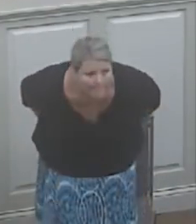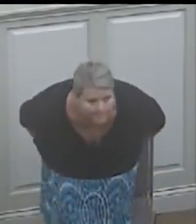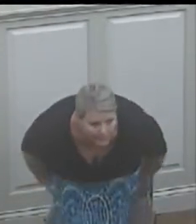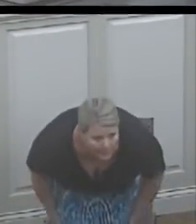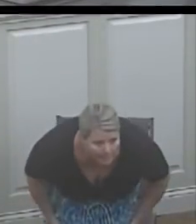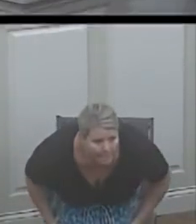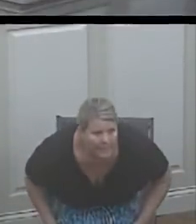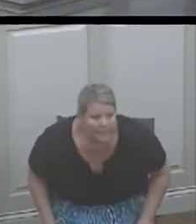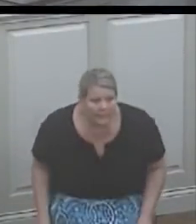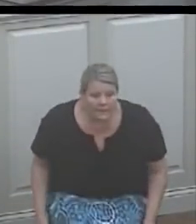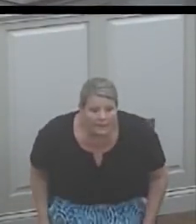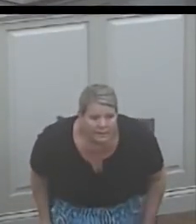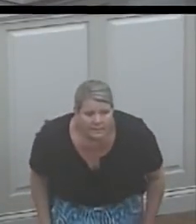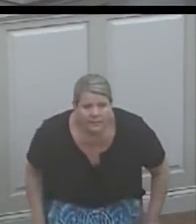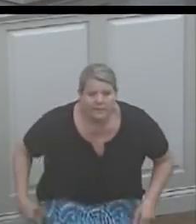Thank you, everyone.